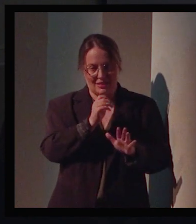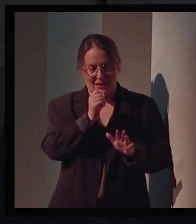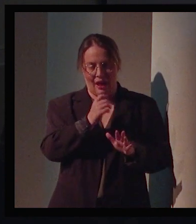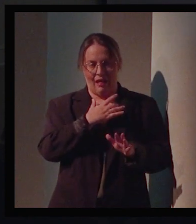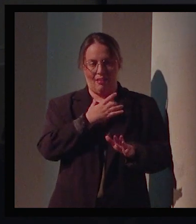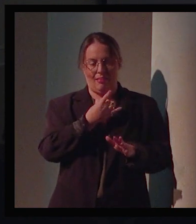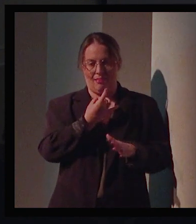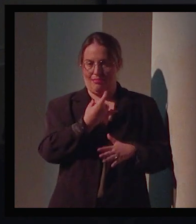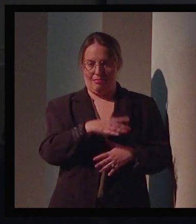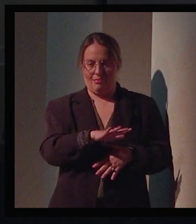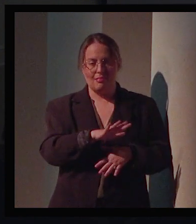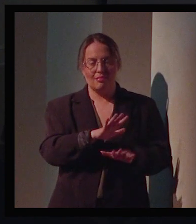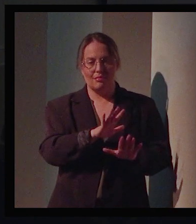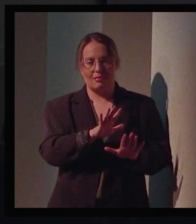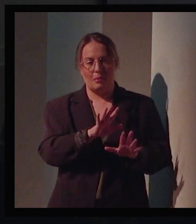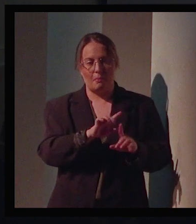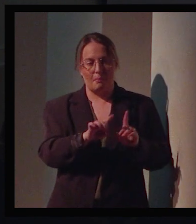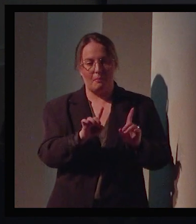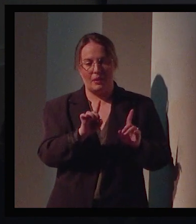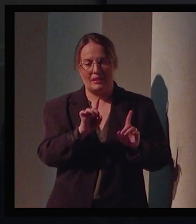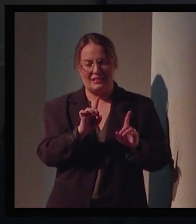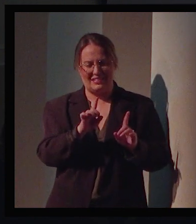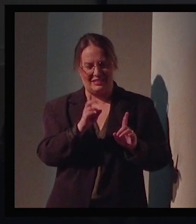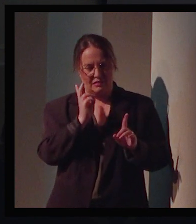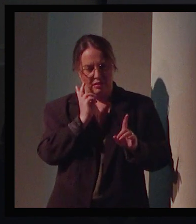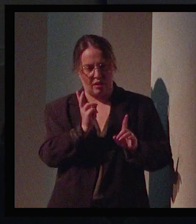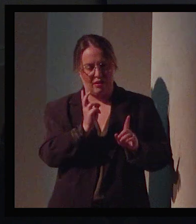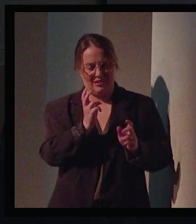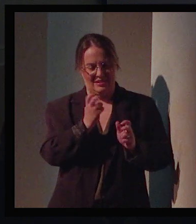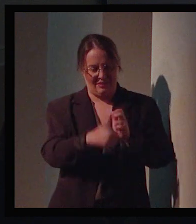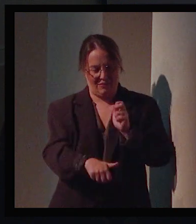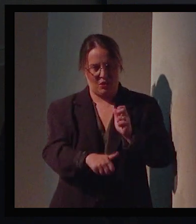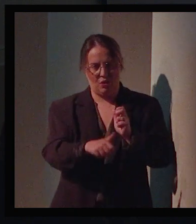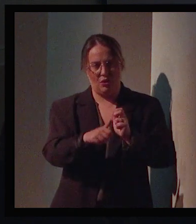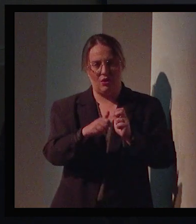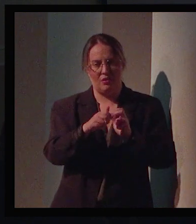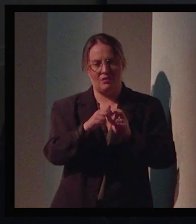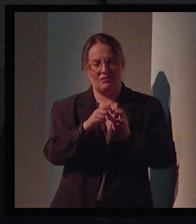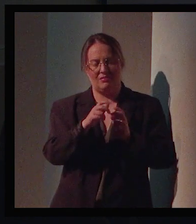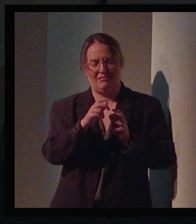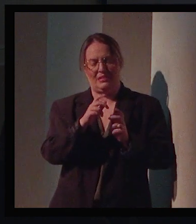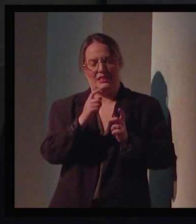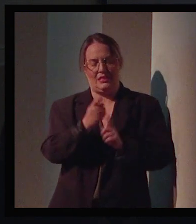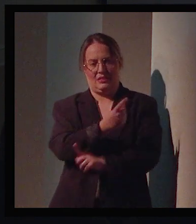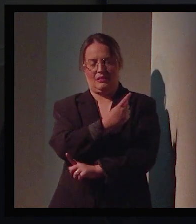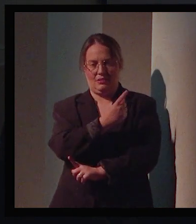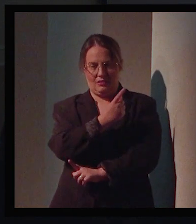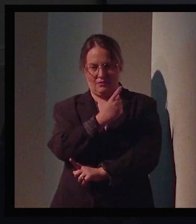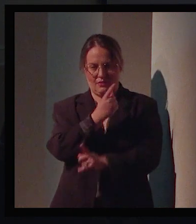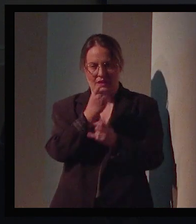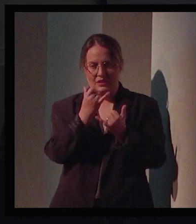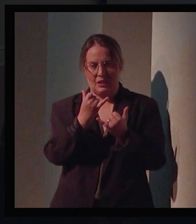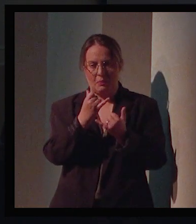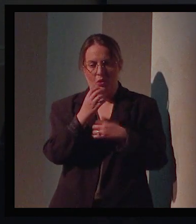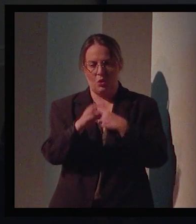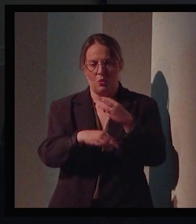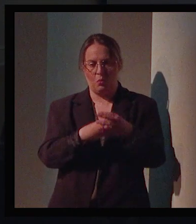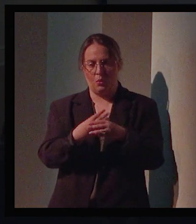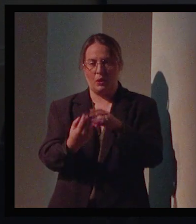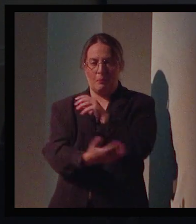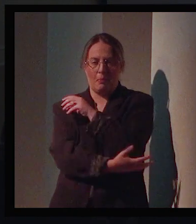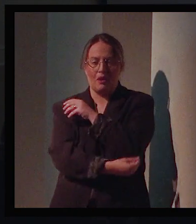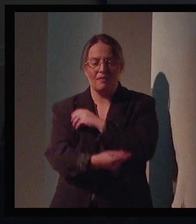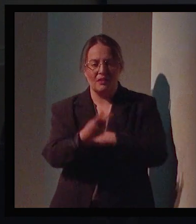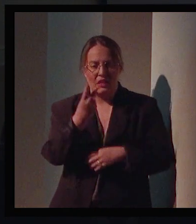paintings, but rather an unadorned and difficult vision of contemporary rural poverty. They saw a